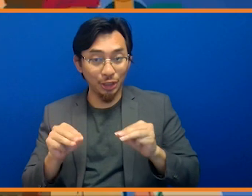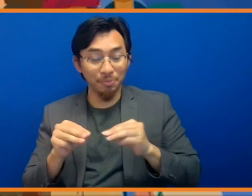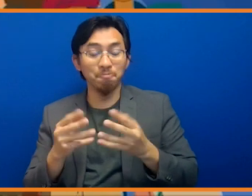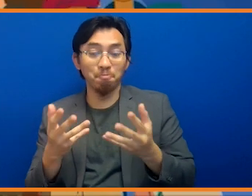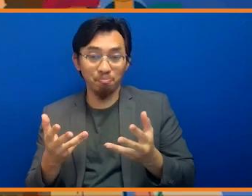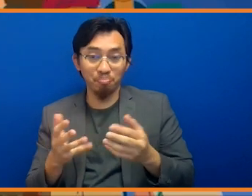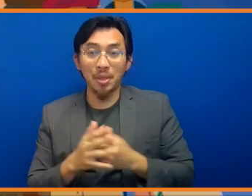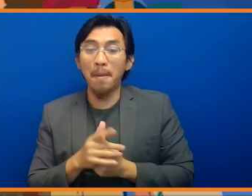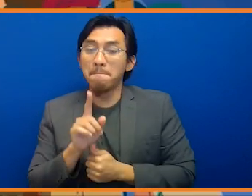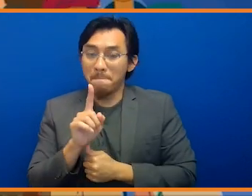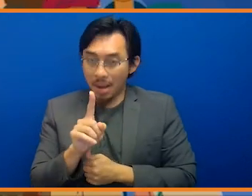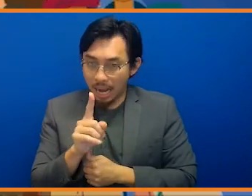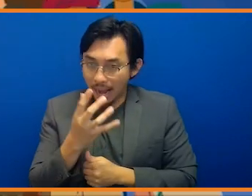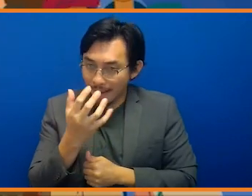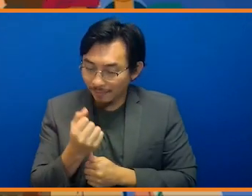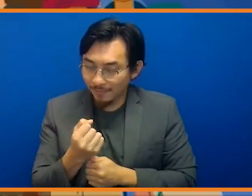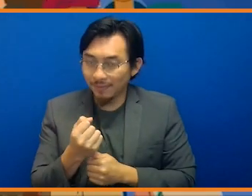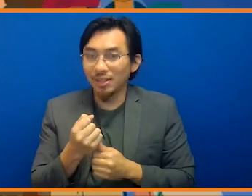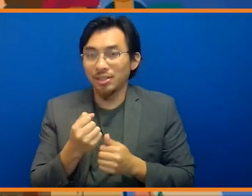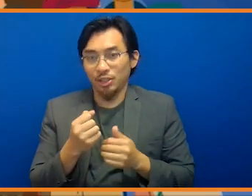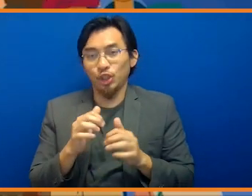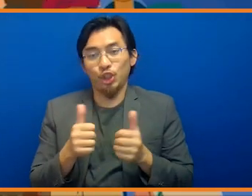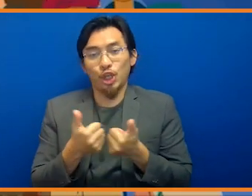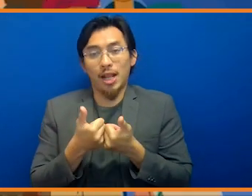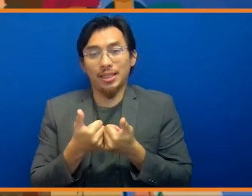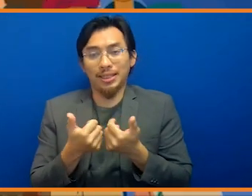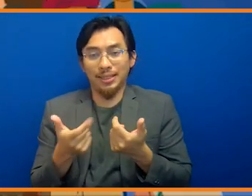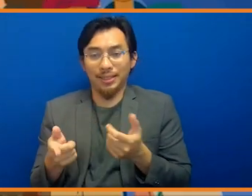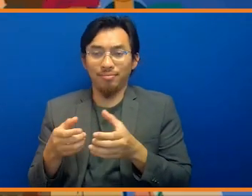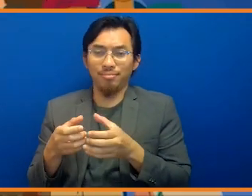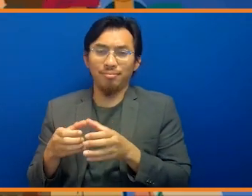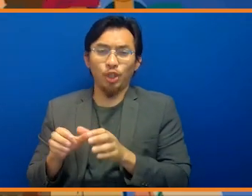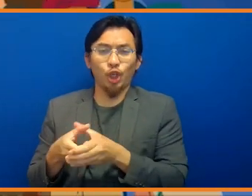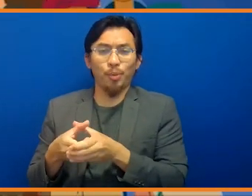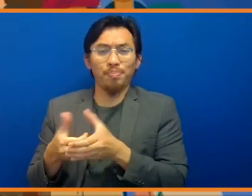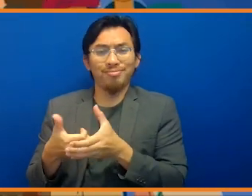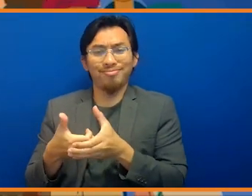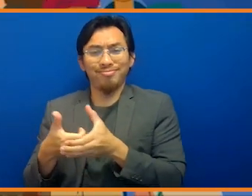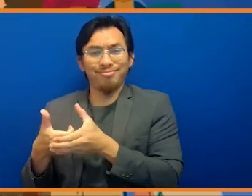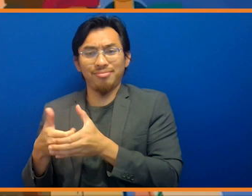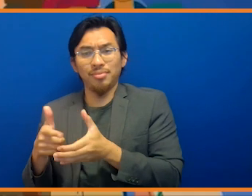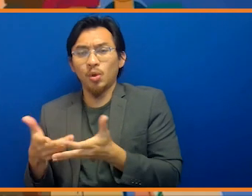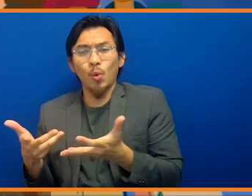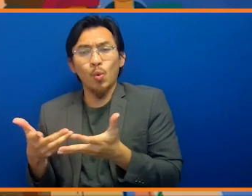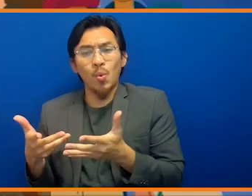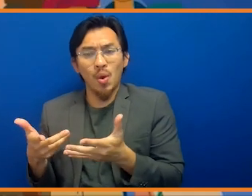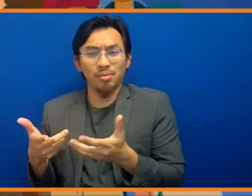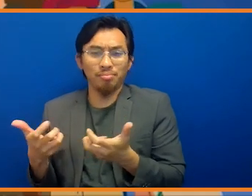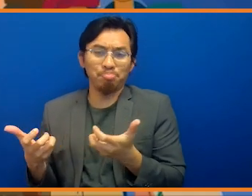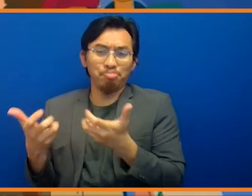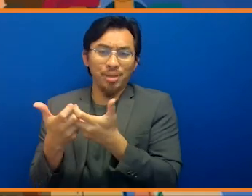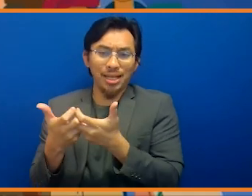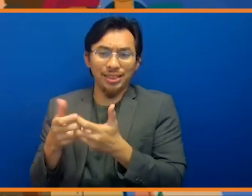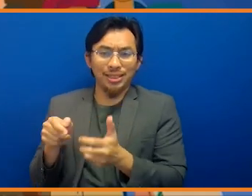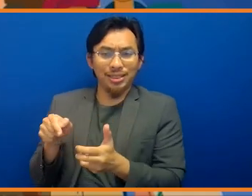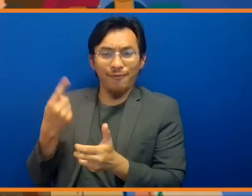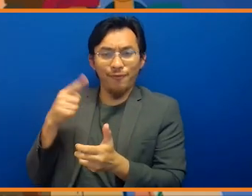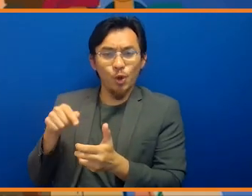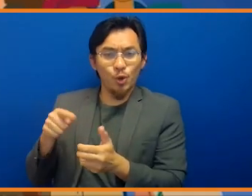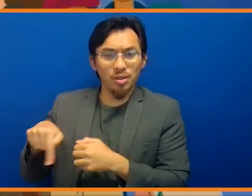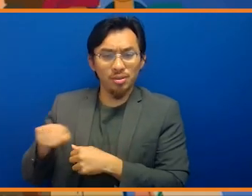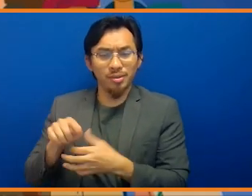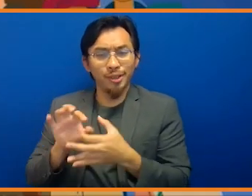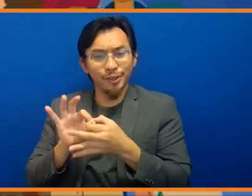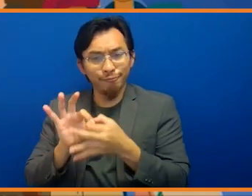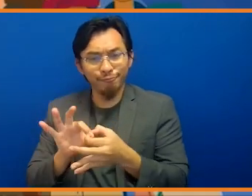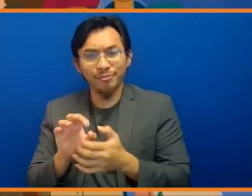again, the challenge is what about the marginalized group? Now, which channel suits best to science communication? They are related